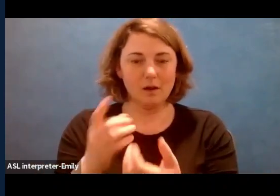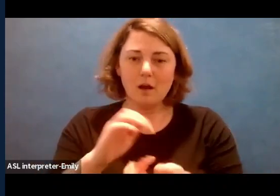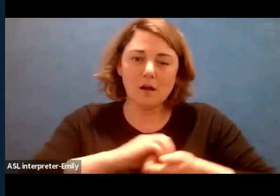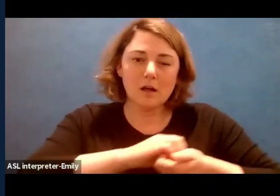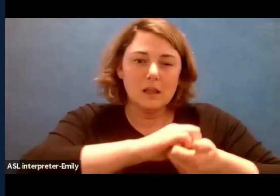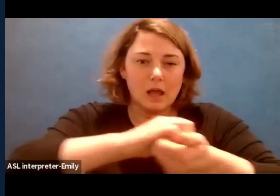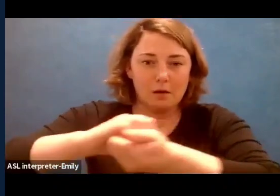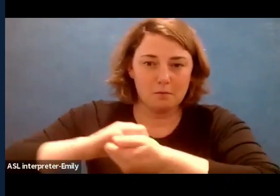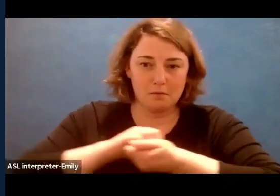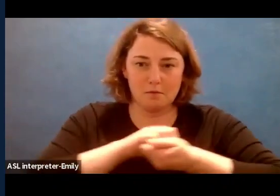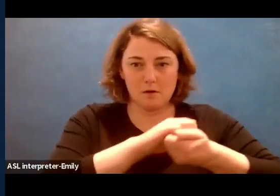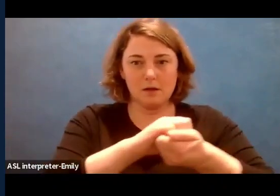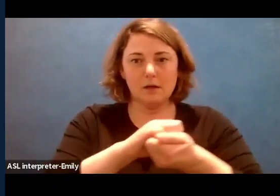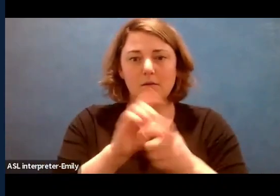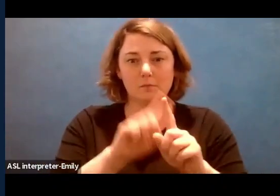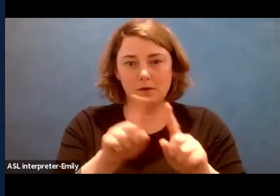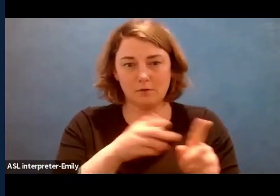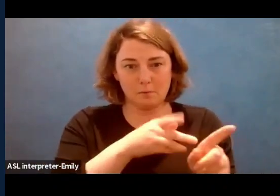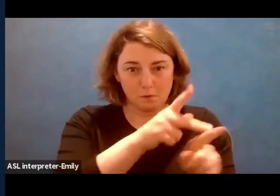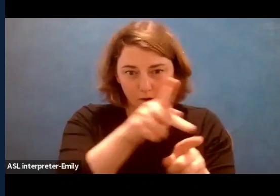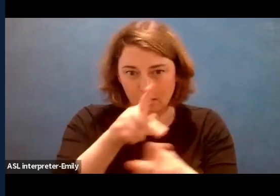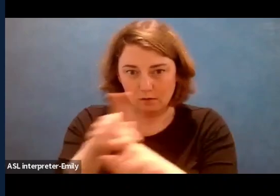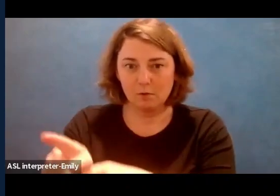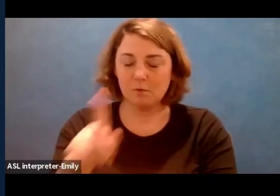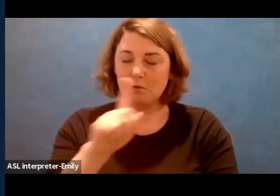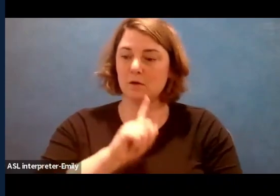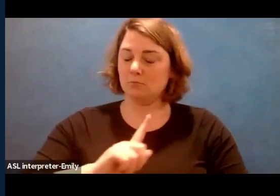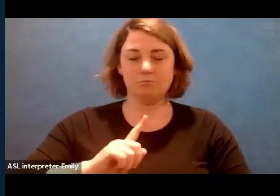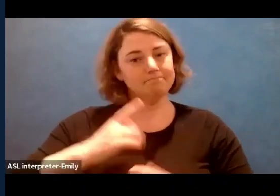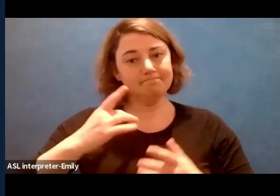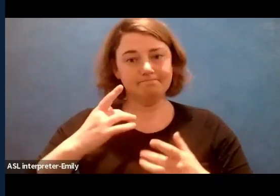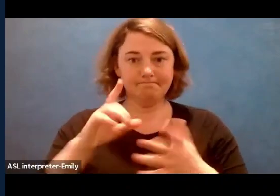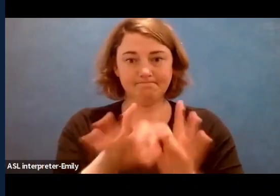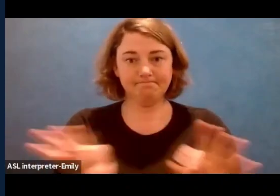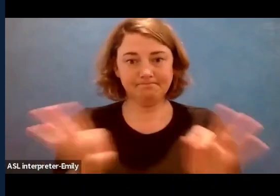collaborating across professions is something that we take very seriously.